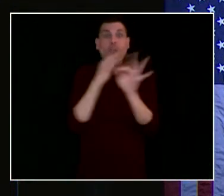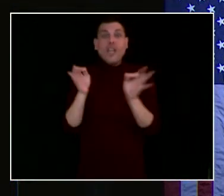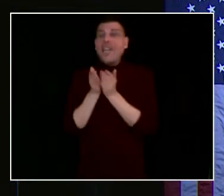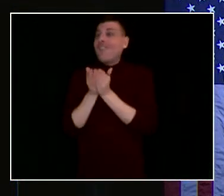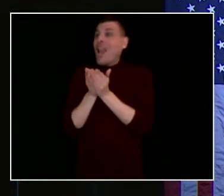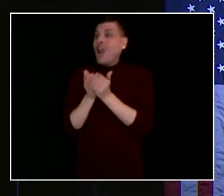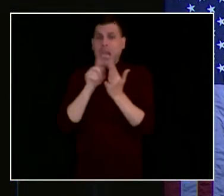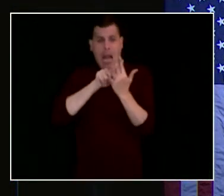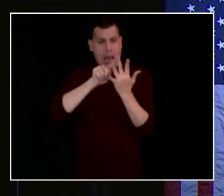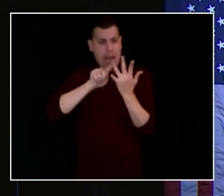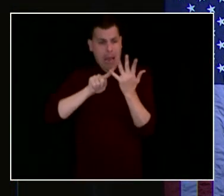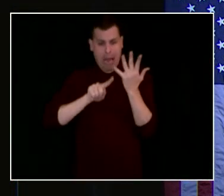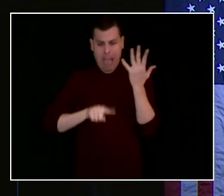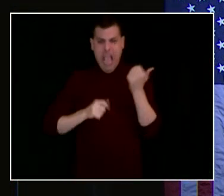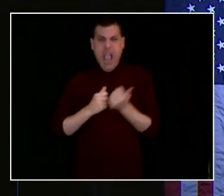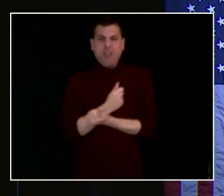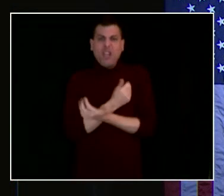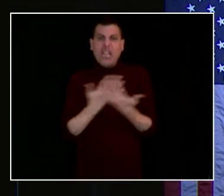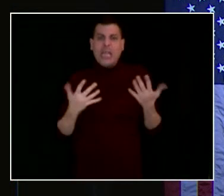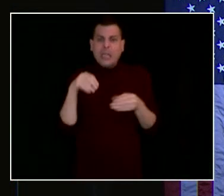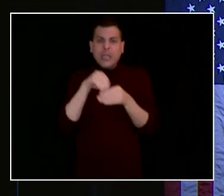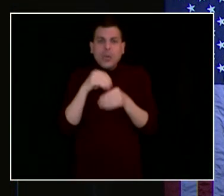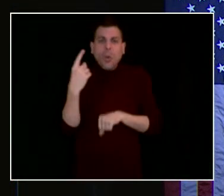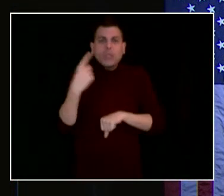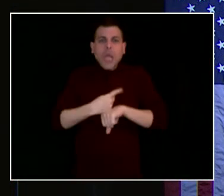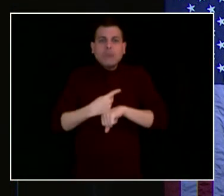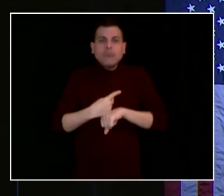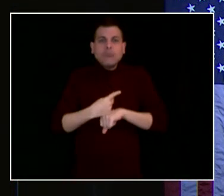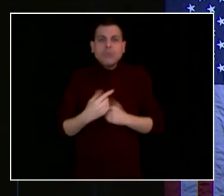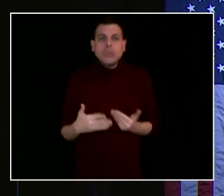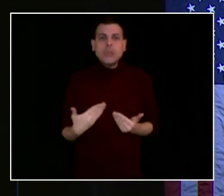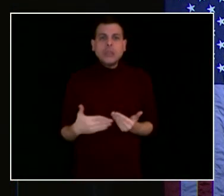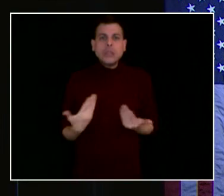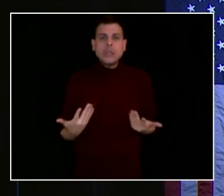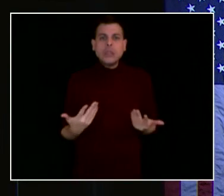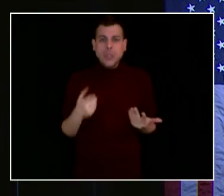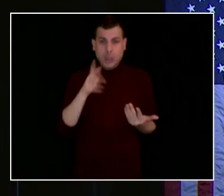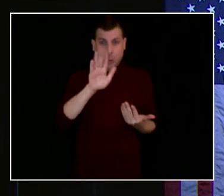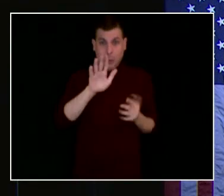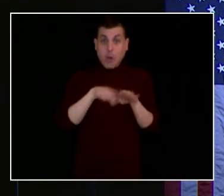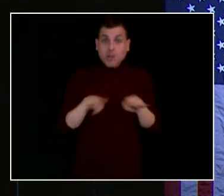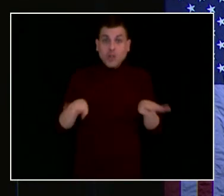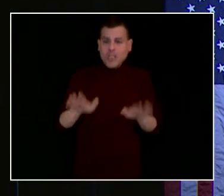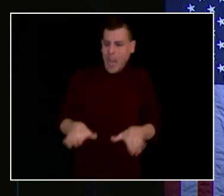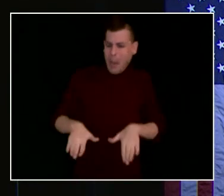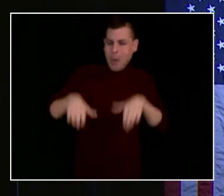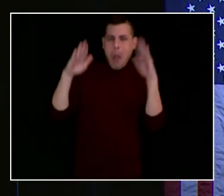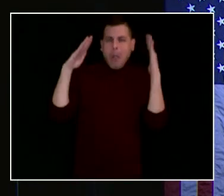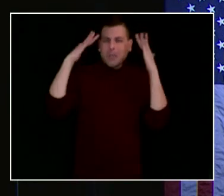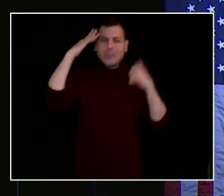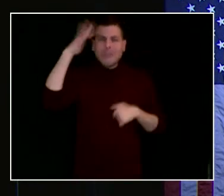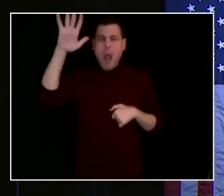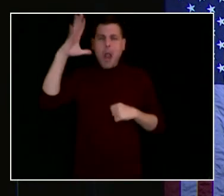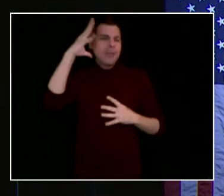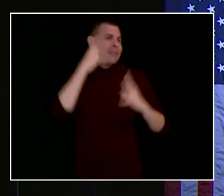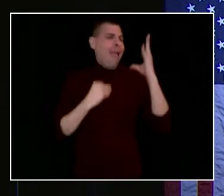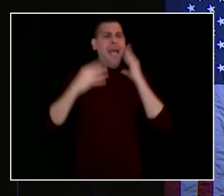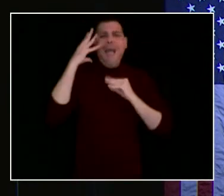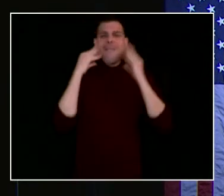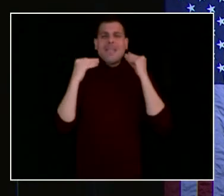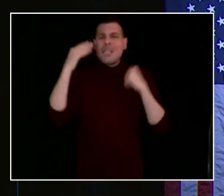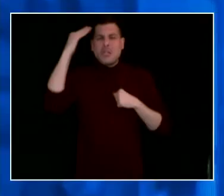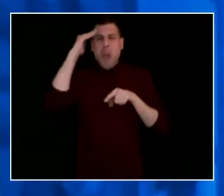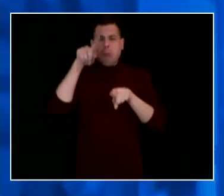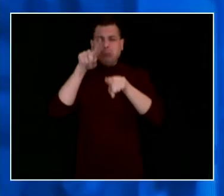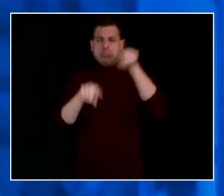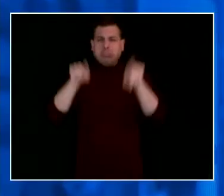in the same day? Where else can you raise such smart, savvy, global citizens? The freedom and